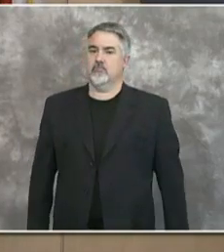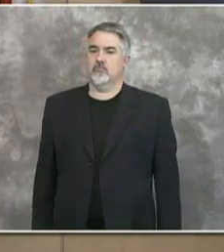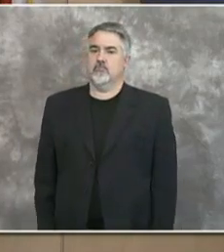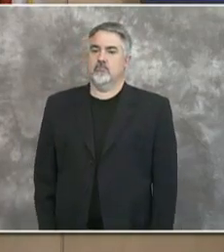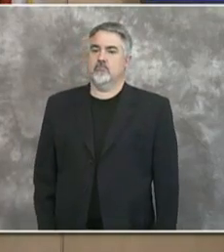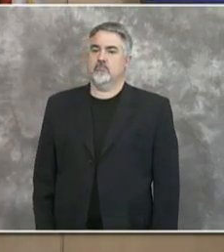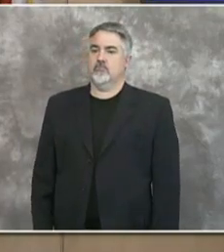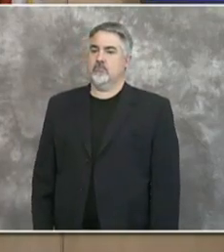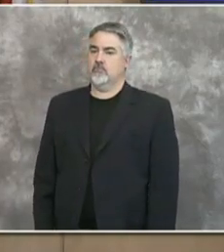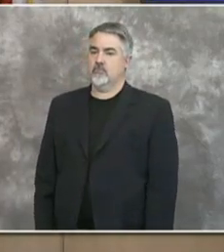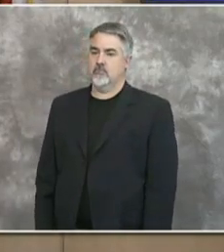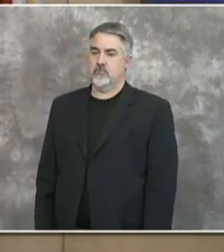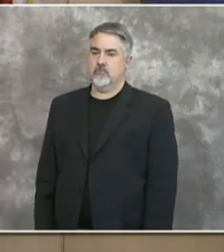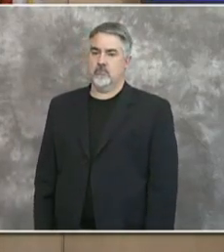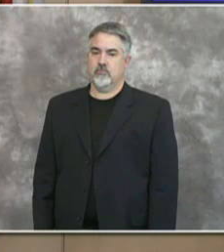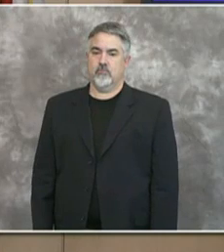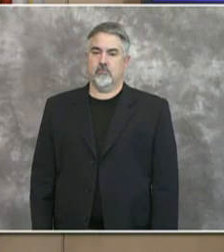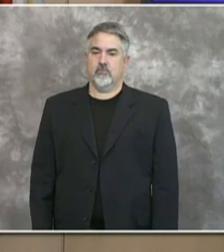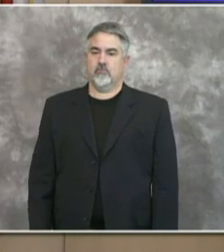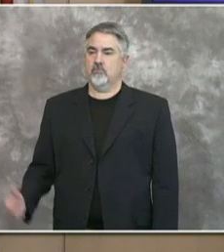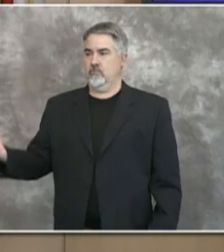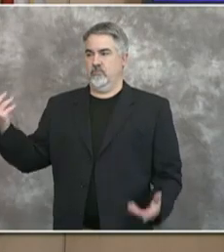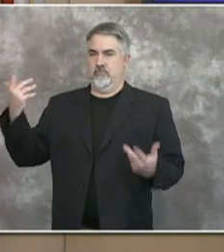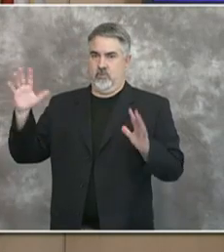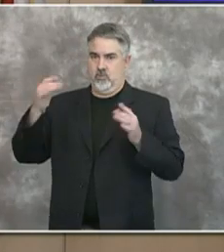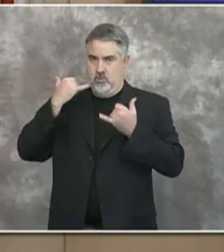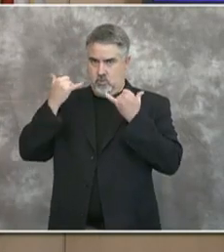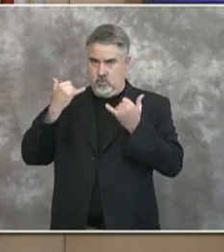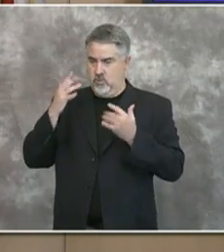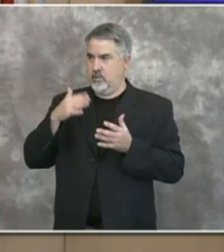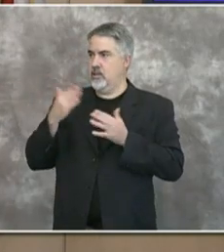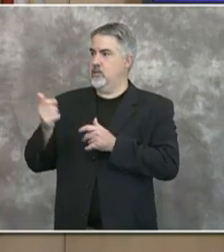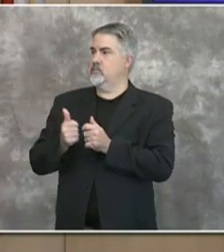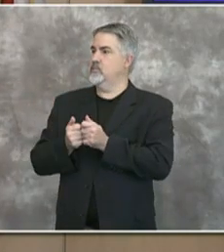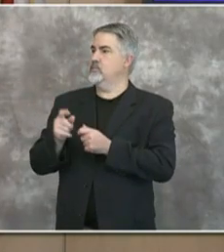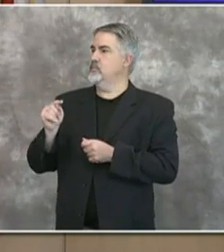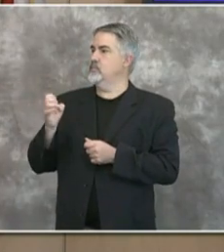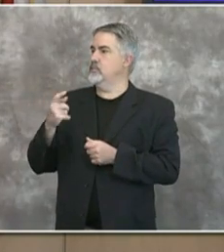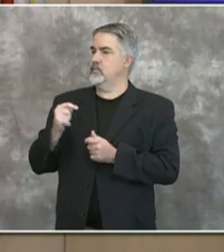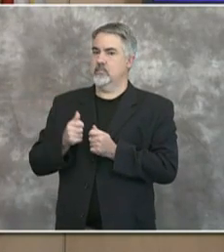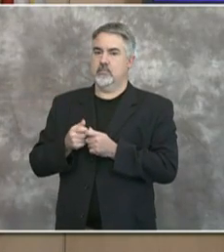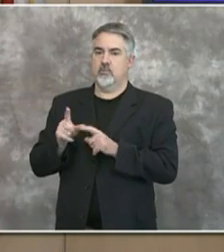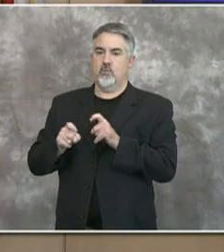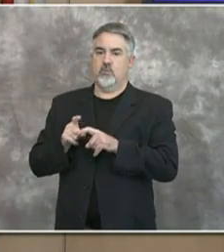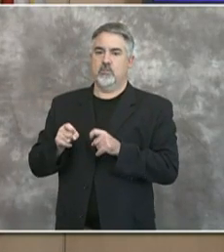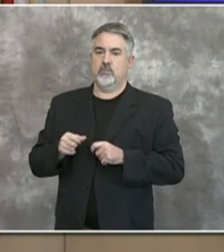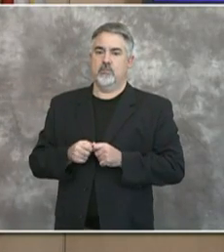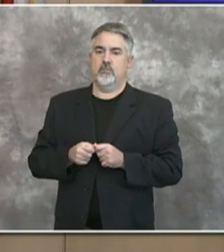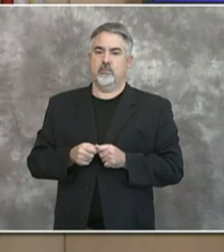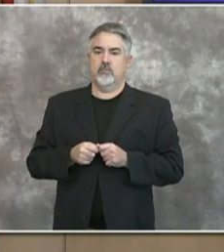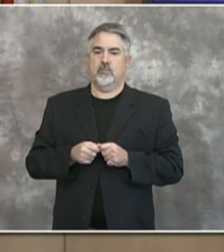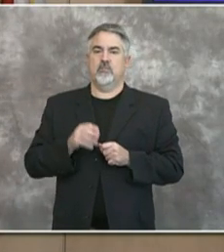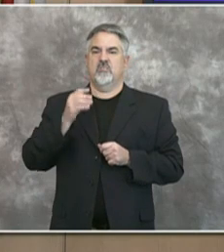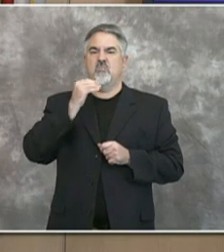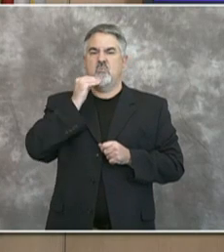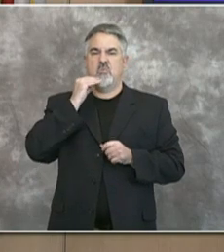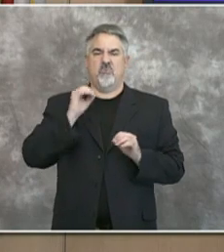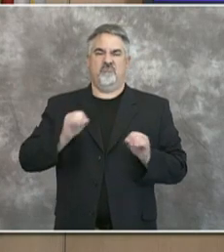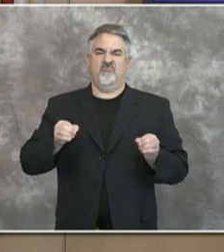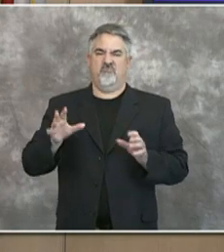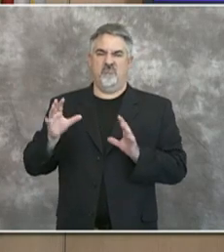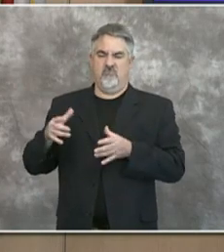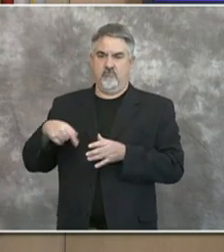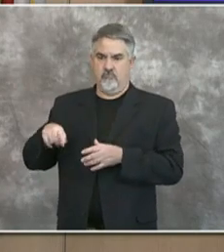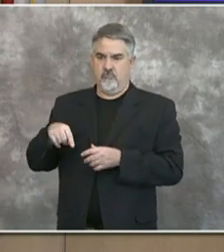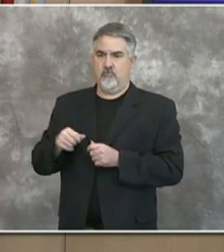That completes our calls. We're going to go now to the texted questions. The first one is dealing with homeless and testing at the convention center,